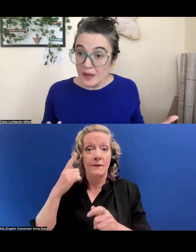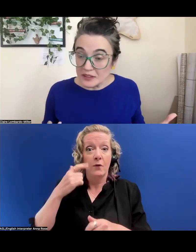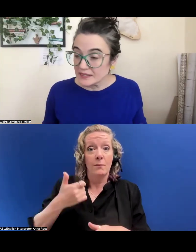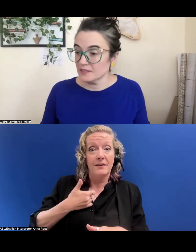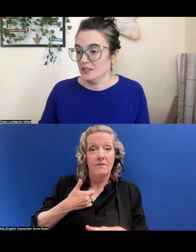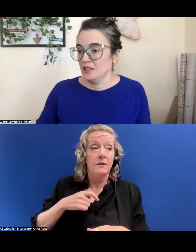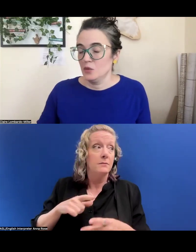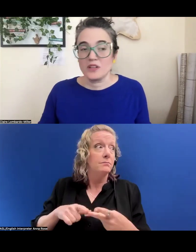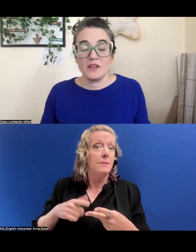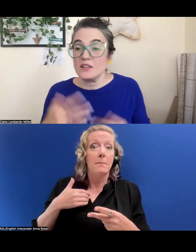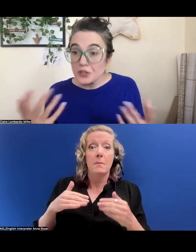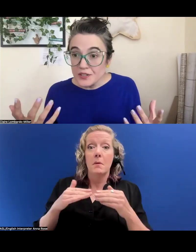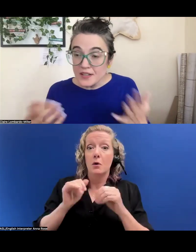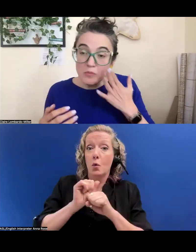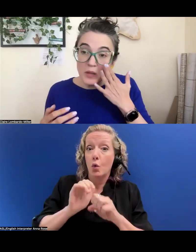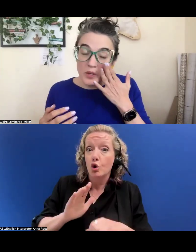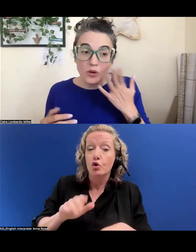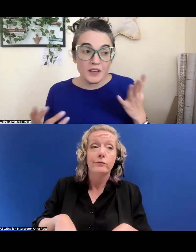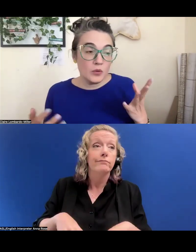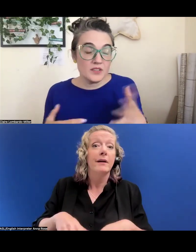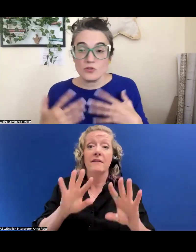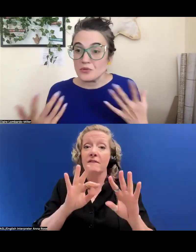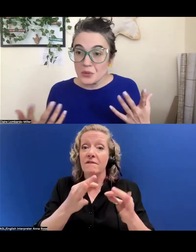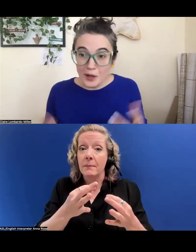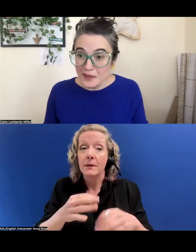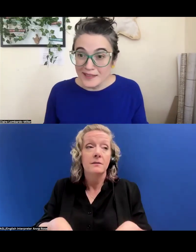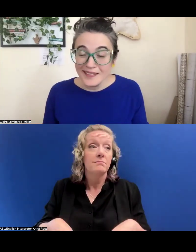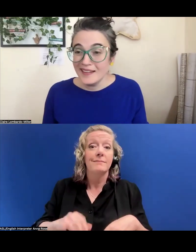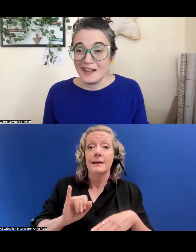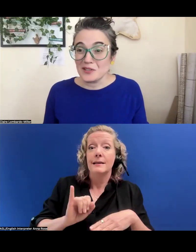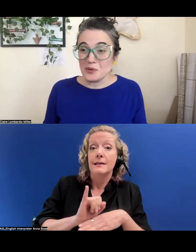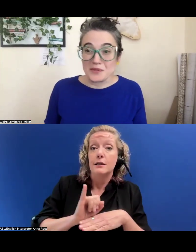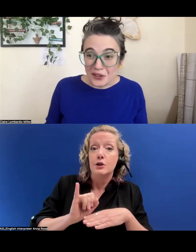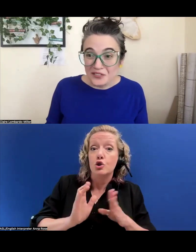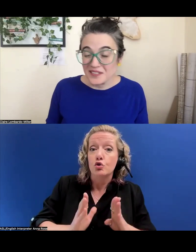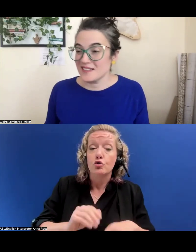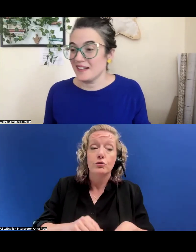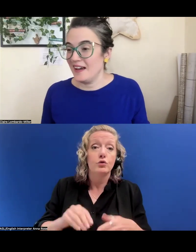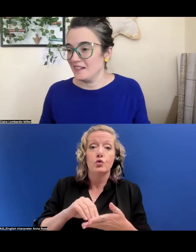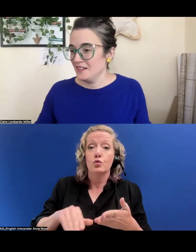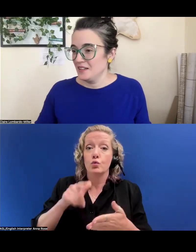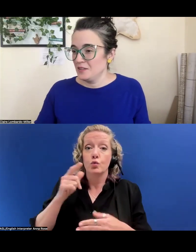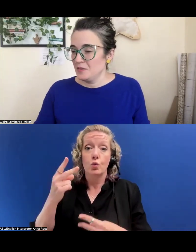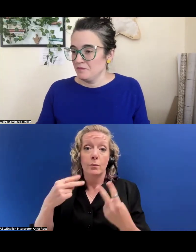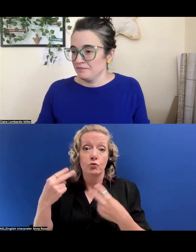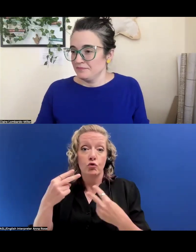with families, with interns that you might be working with, students who come in to observe, things like that.